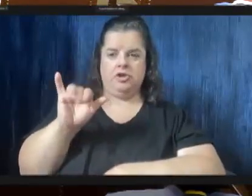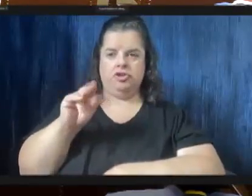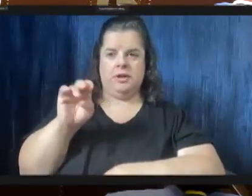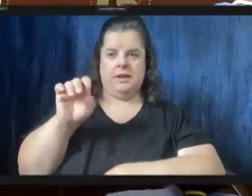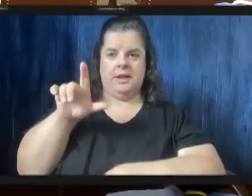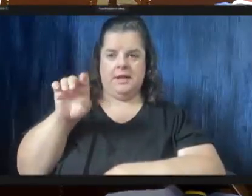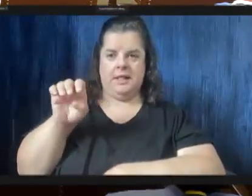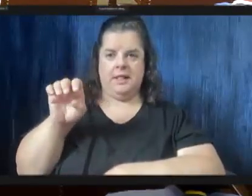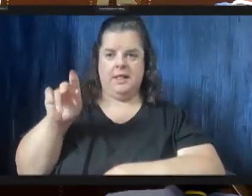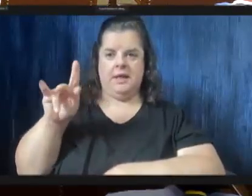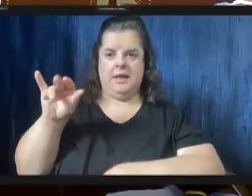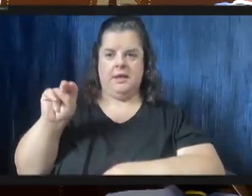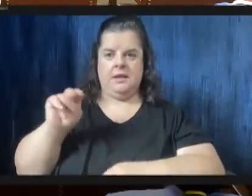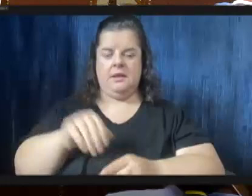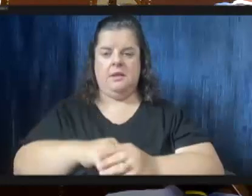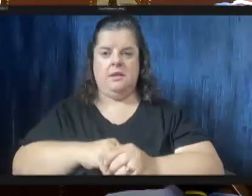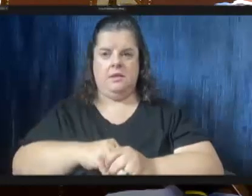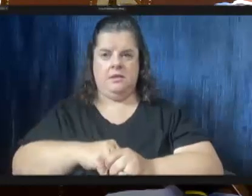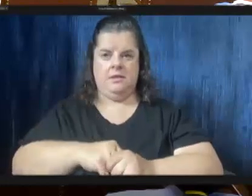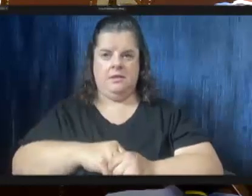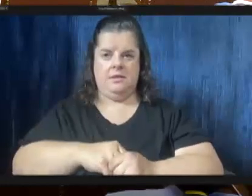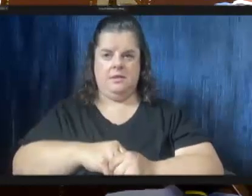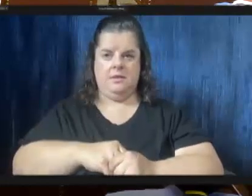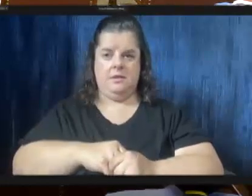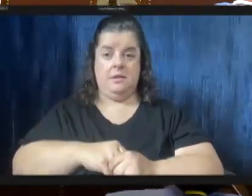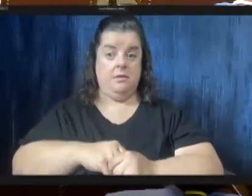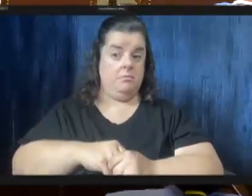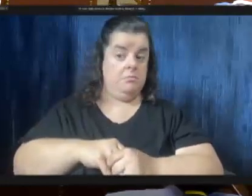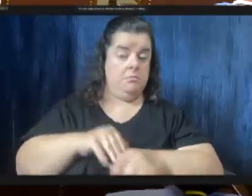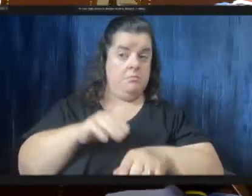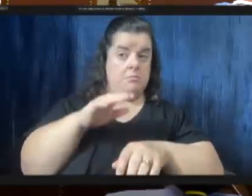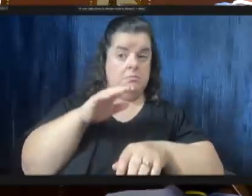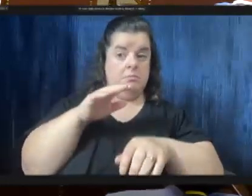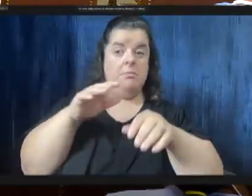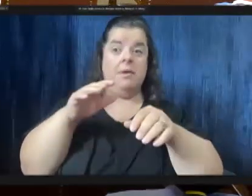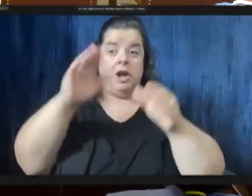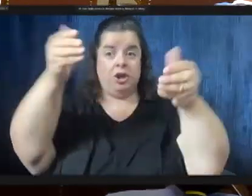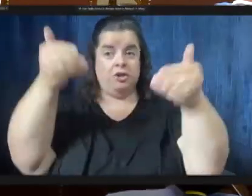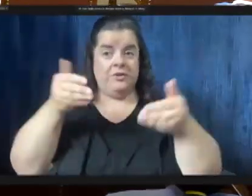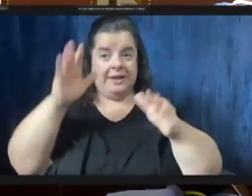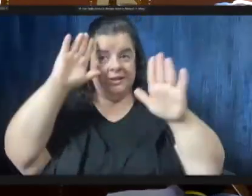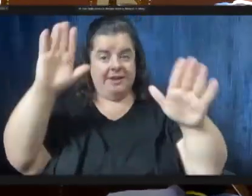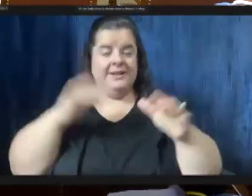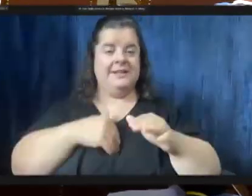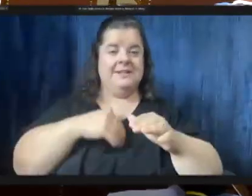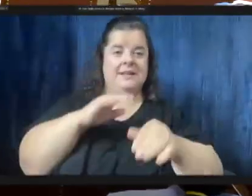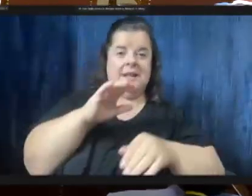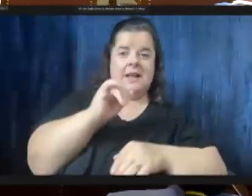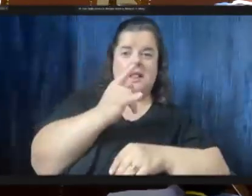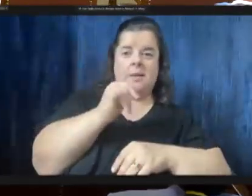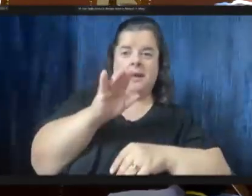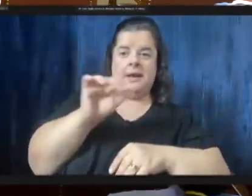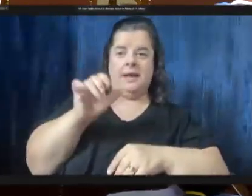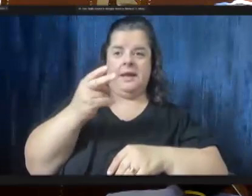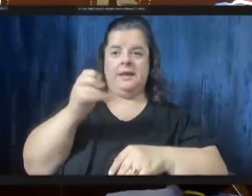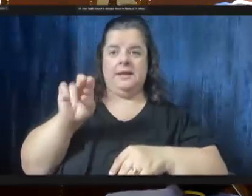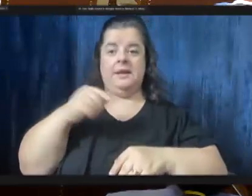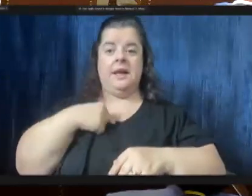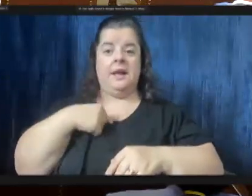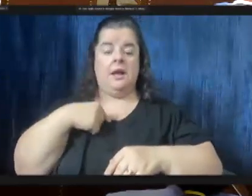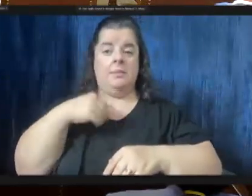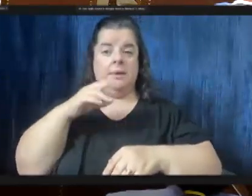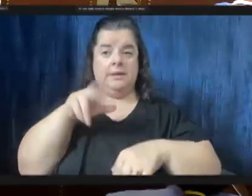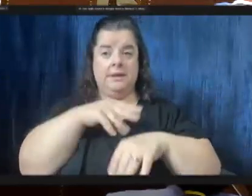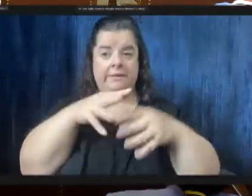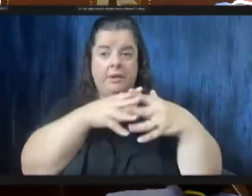Kin. Is that personal? Greetings, in my county, I am an Aboriginal